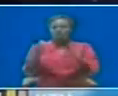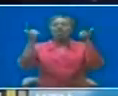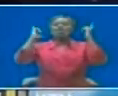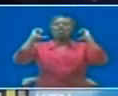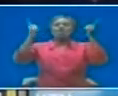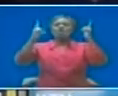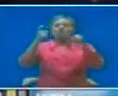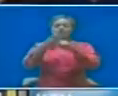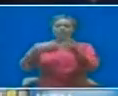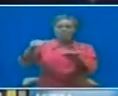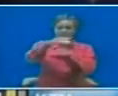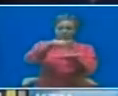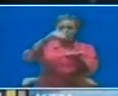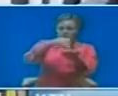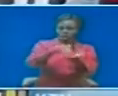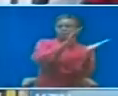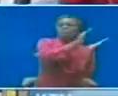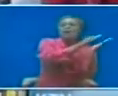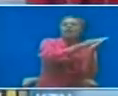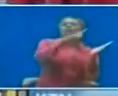kutoka Central Bank ikapelekwa mahali.